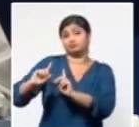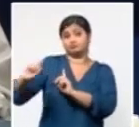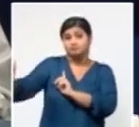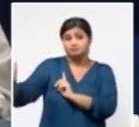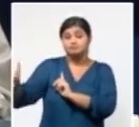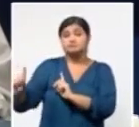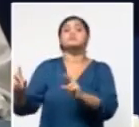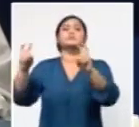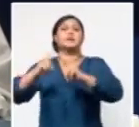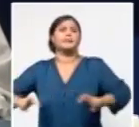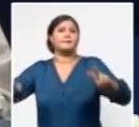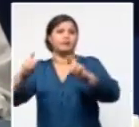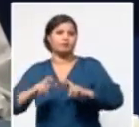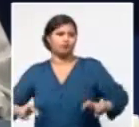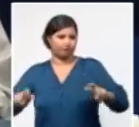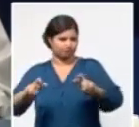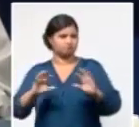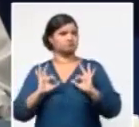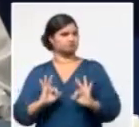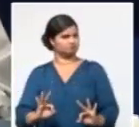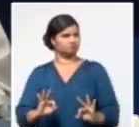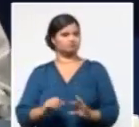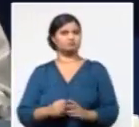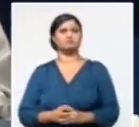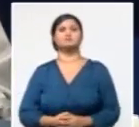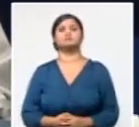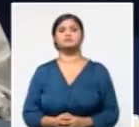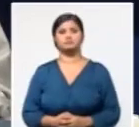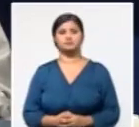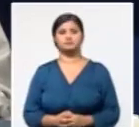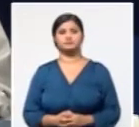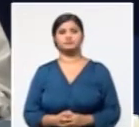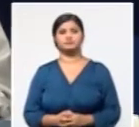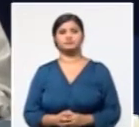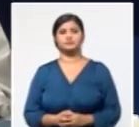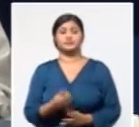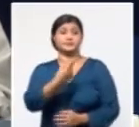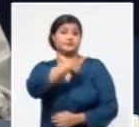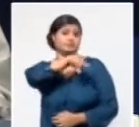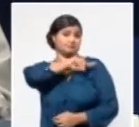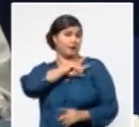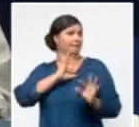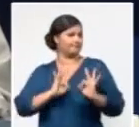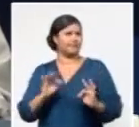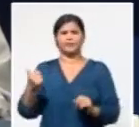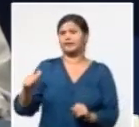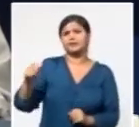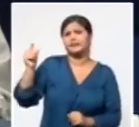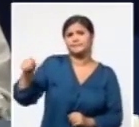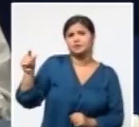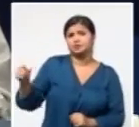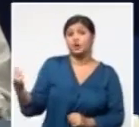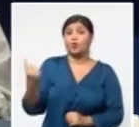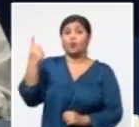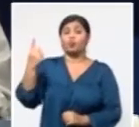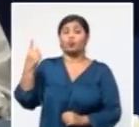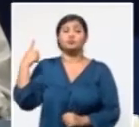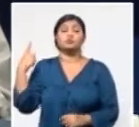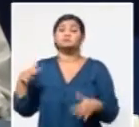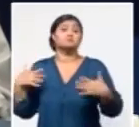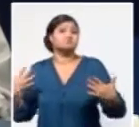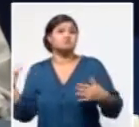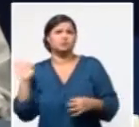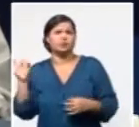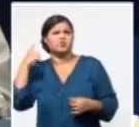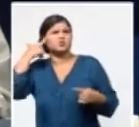so as to prevent a possible spread of the disease. In one of the cases diagnosed yesterday, the source of infection could not